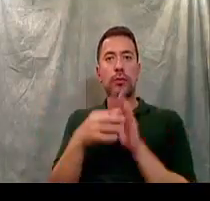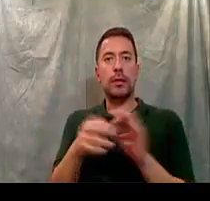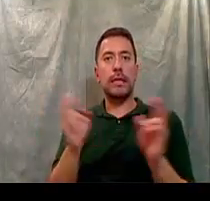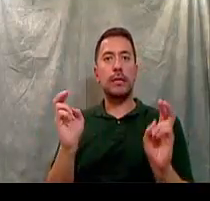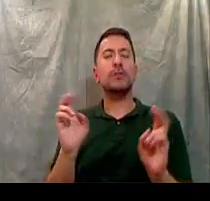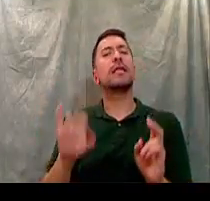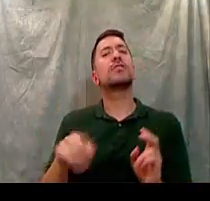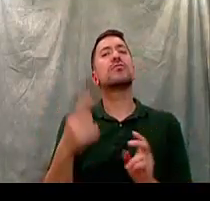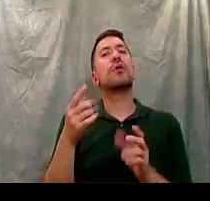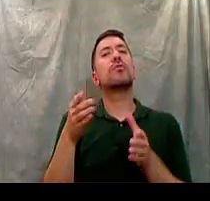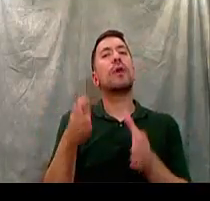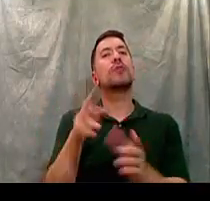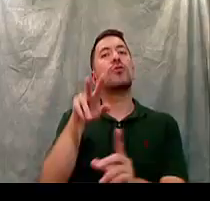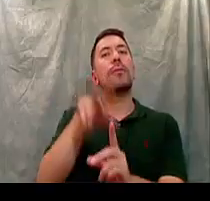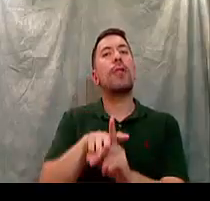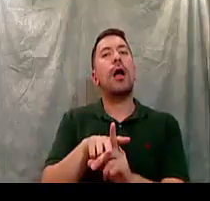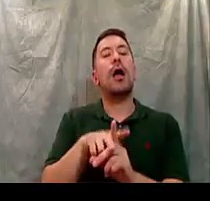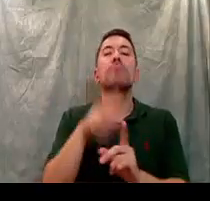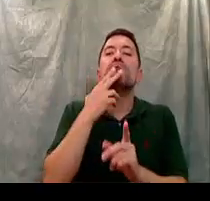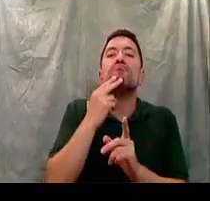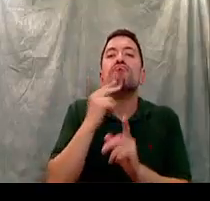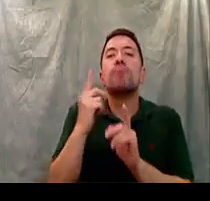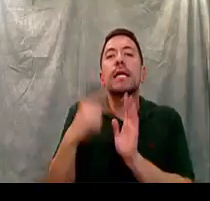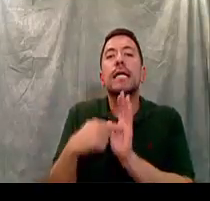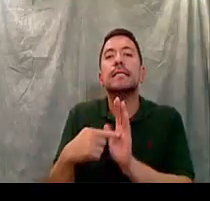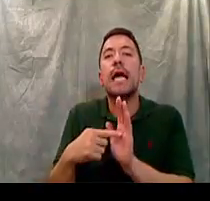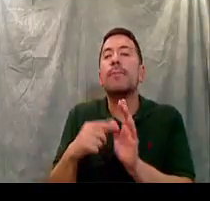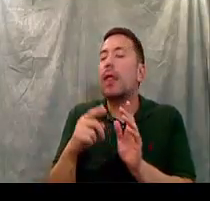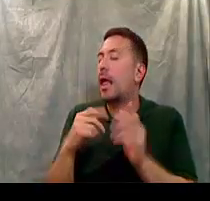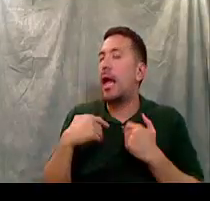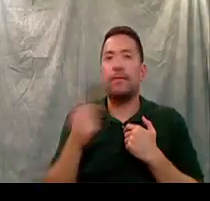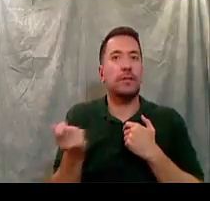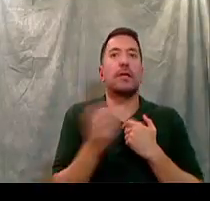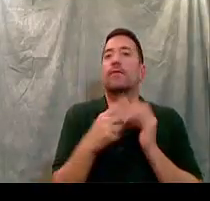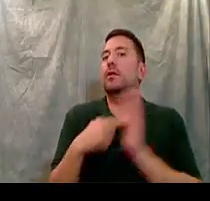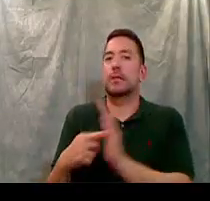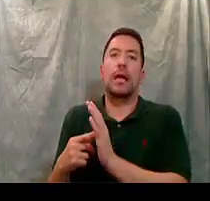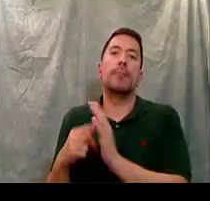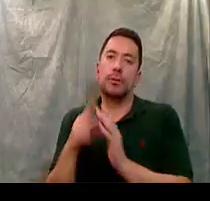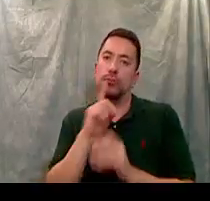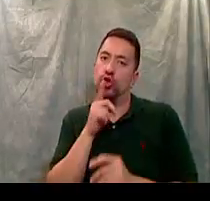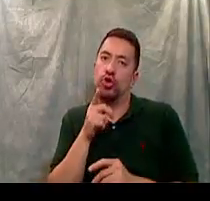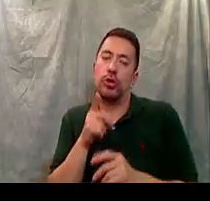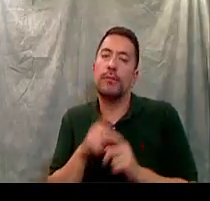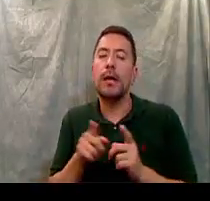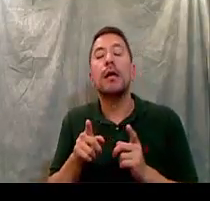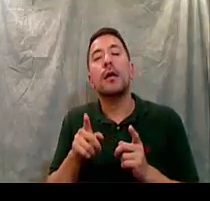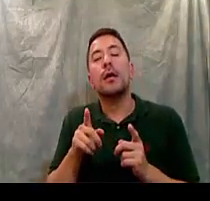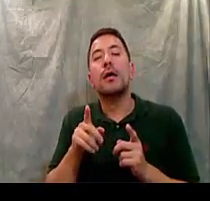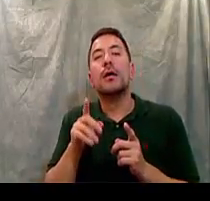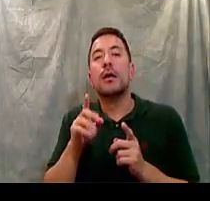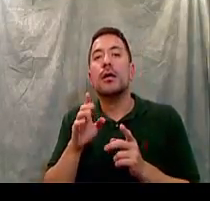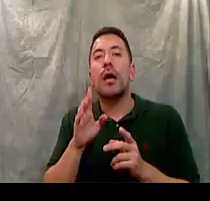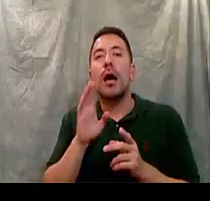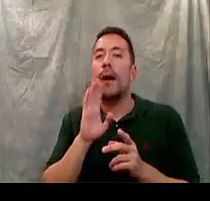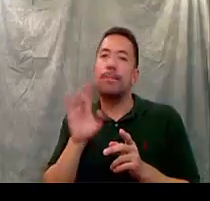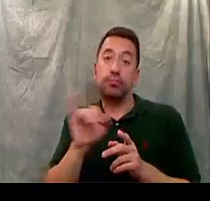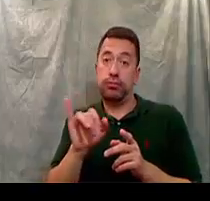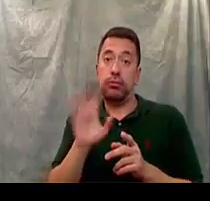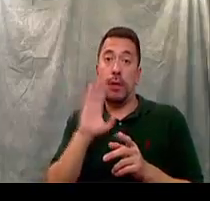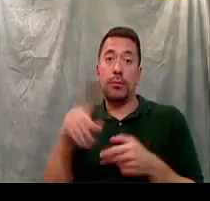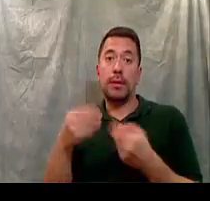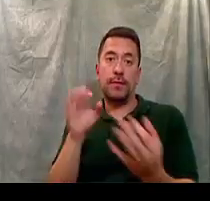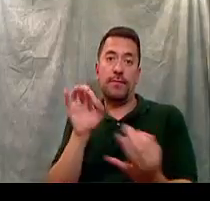one way of applying one example, a small example. We could probably go through many. And you'll get some of that